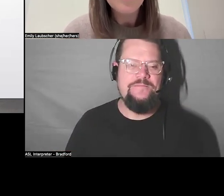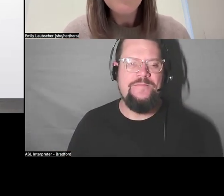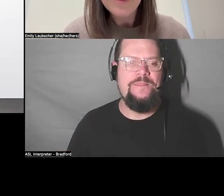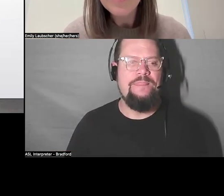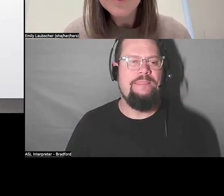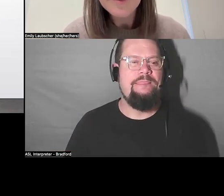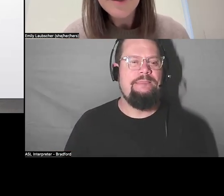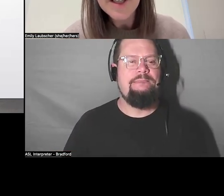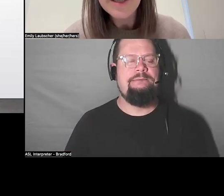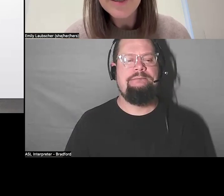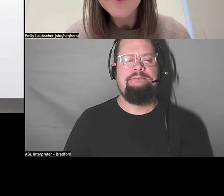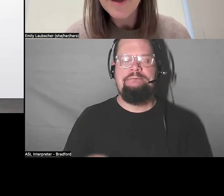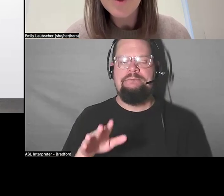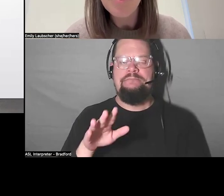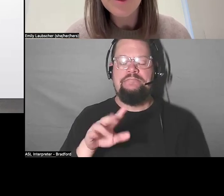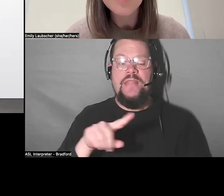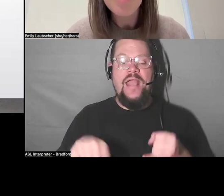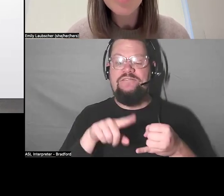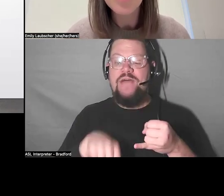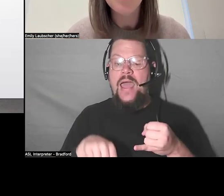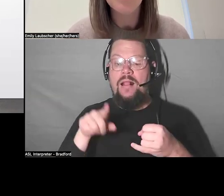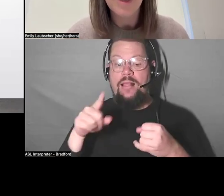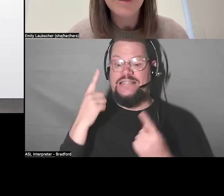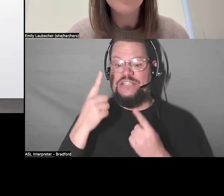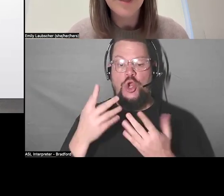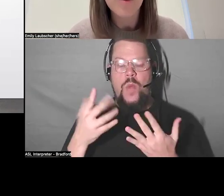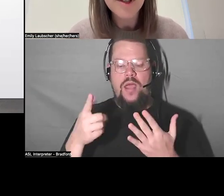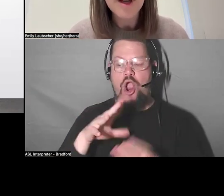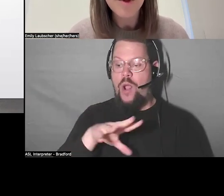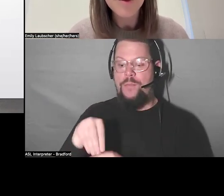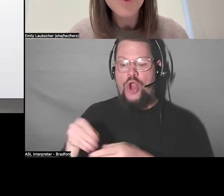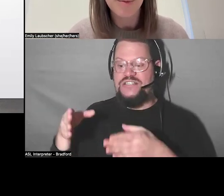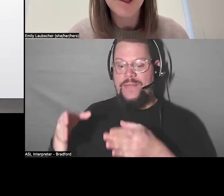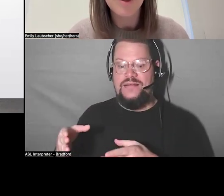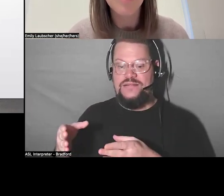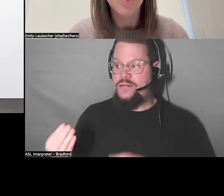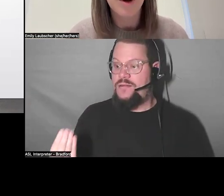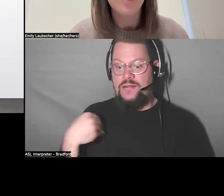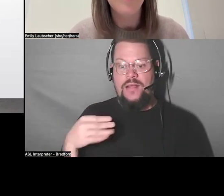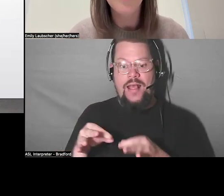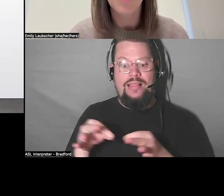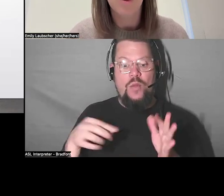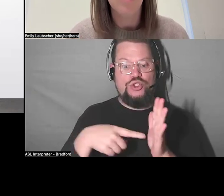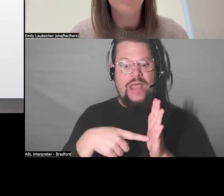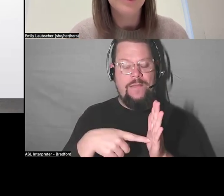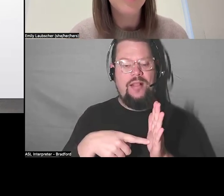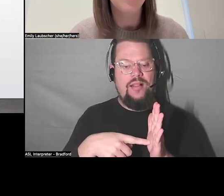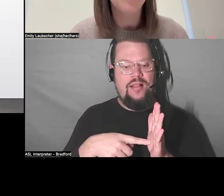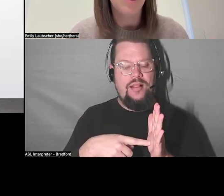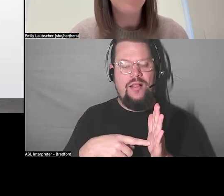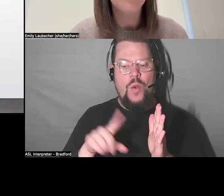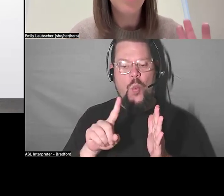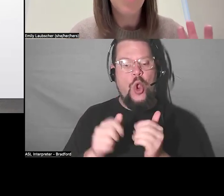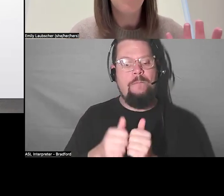And then a final consideration is that the participants who provided the language samples from which the majority of these core word lists